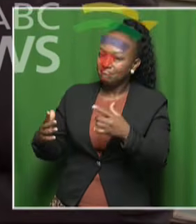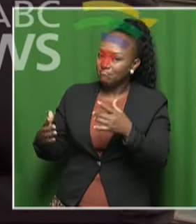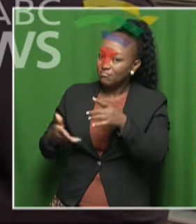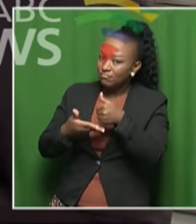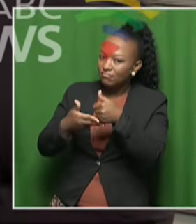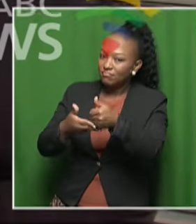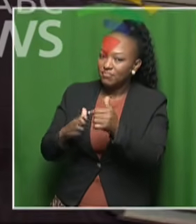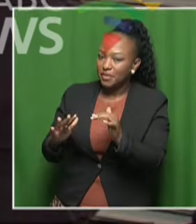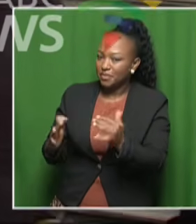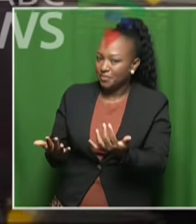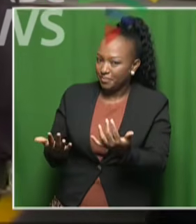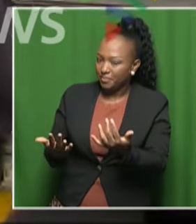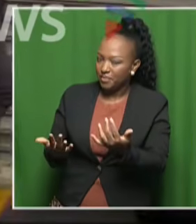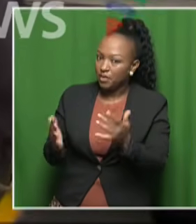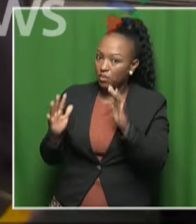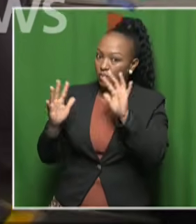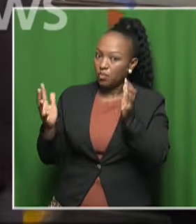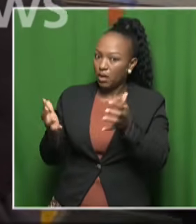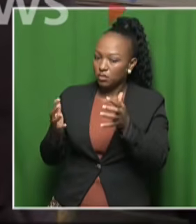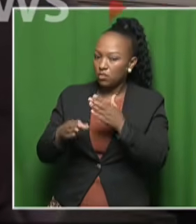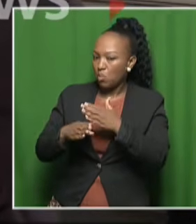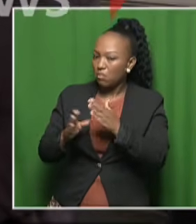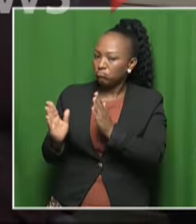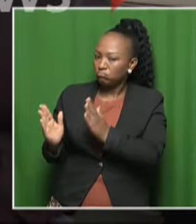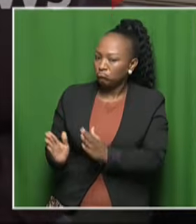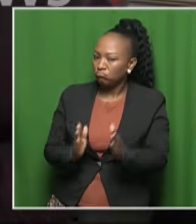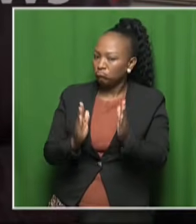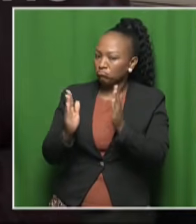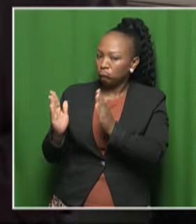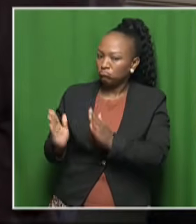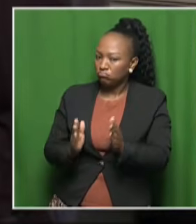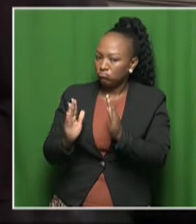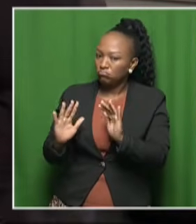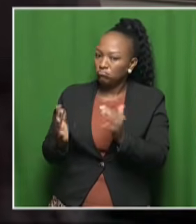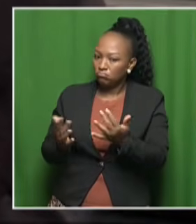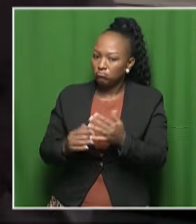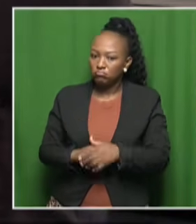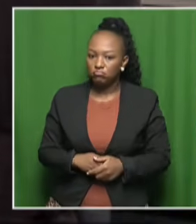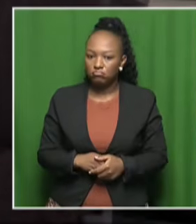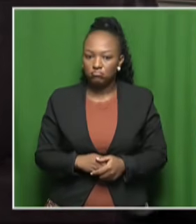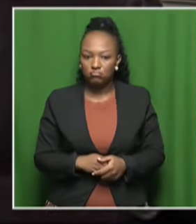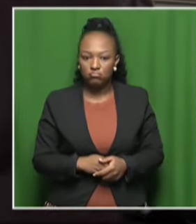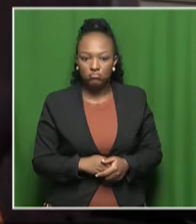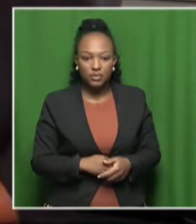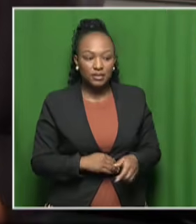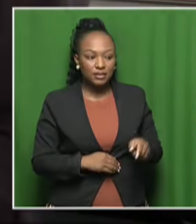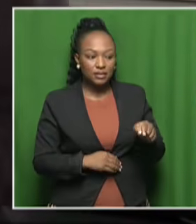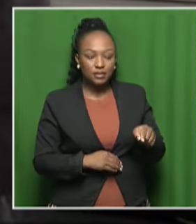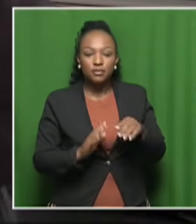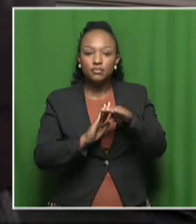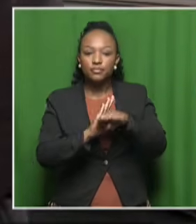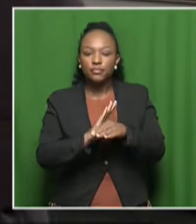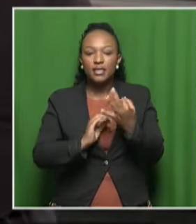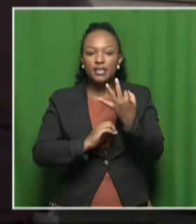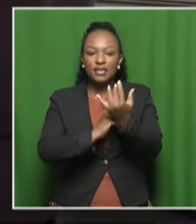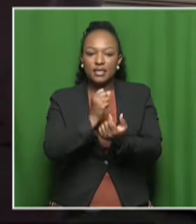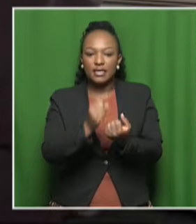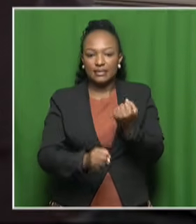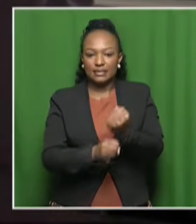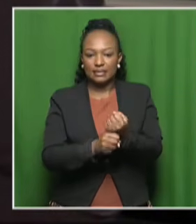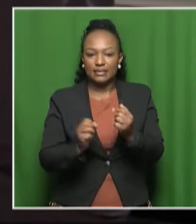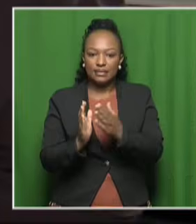how do you prepare them for the world of work? Okay, this program is a 3-year program, air conditioning and